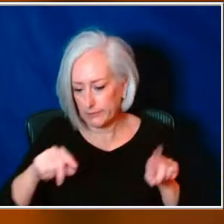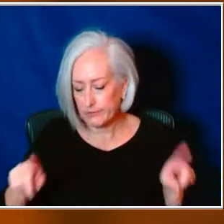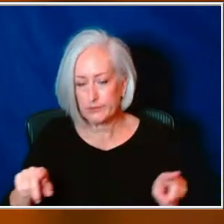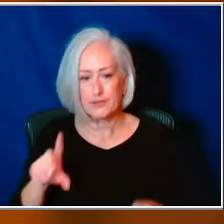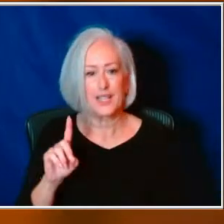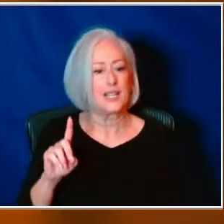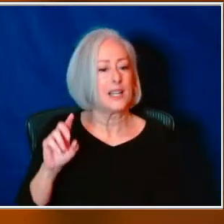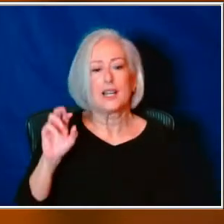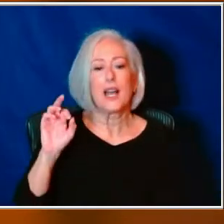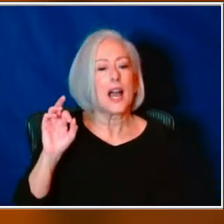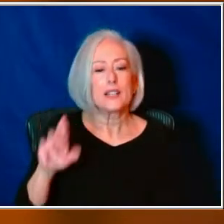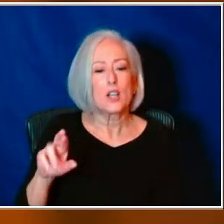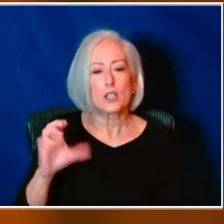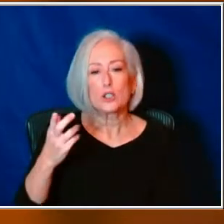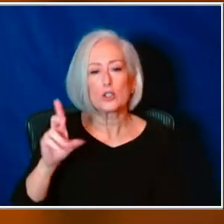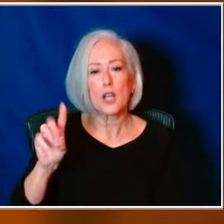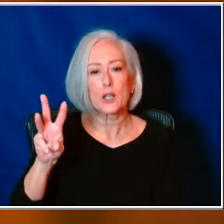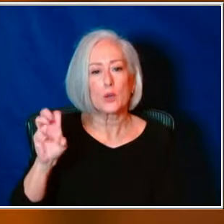her power to